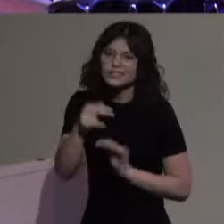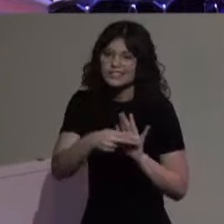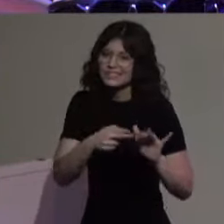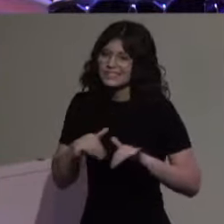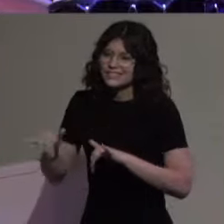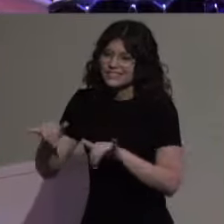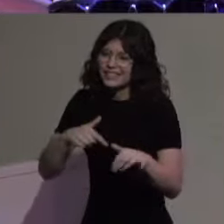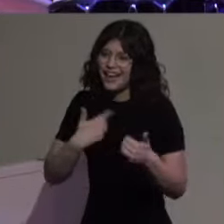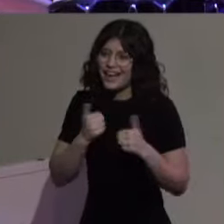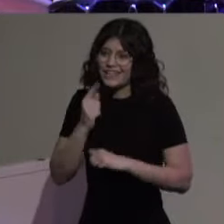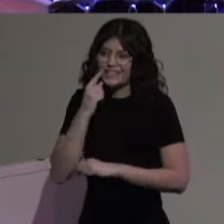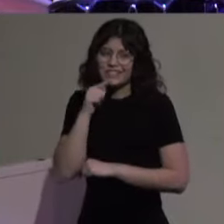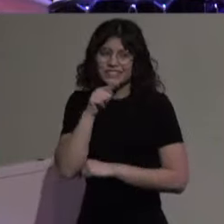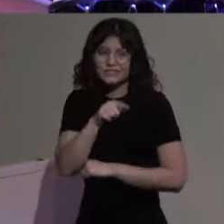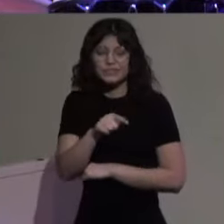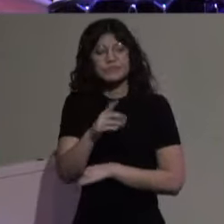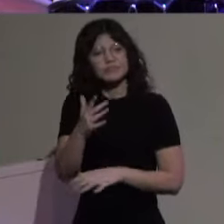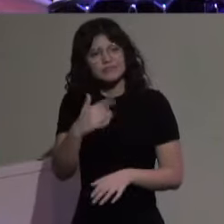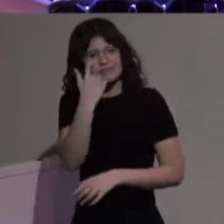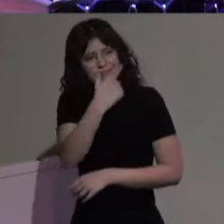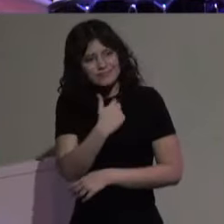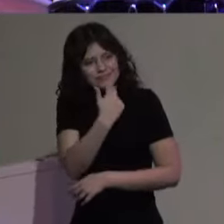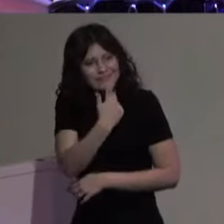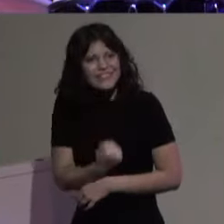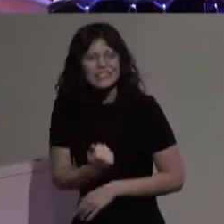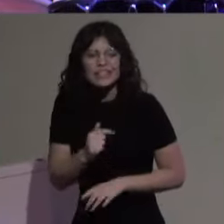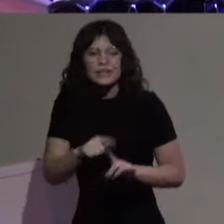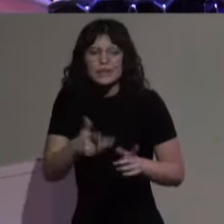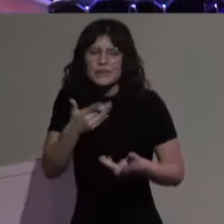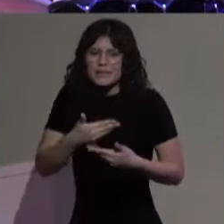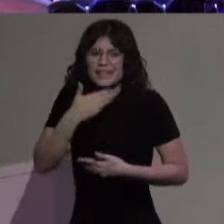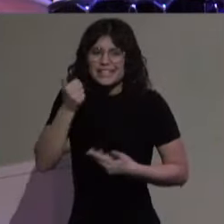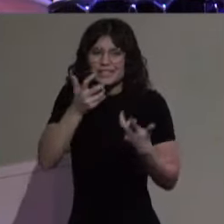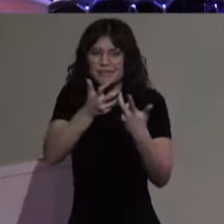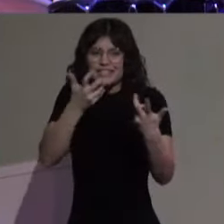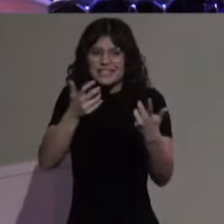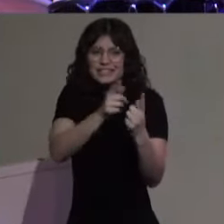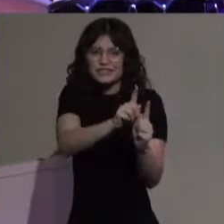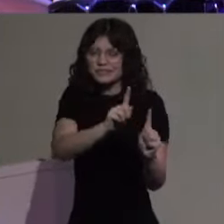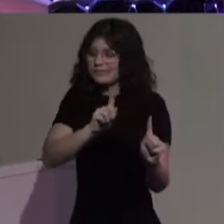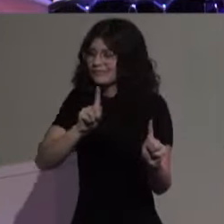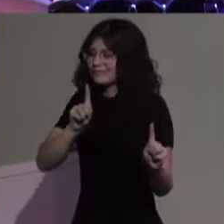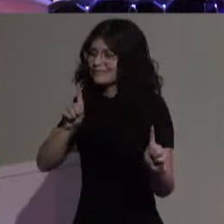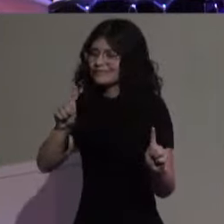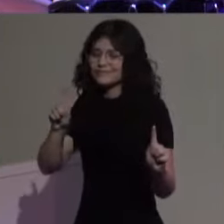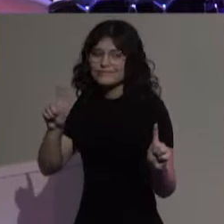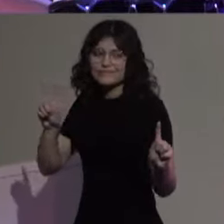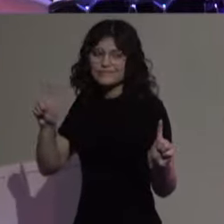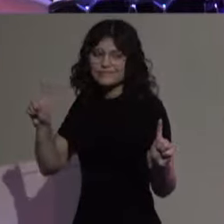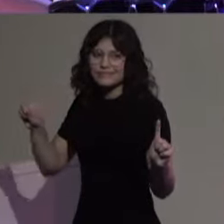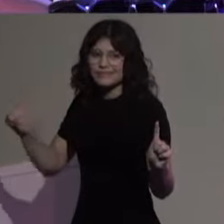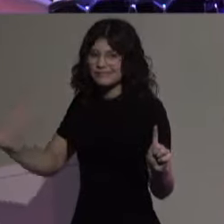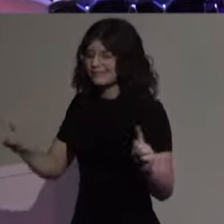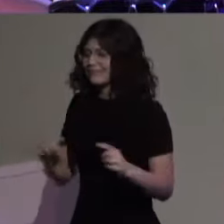silly cliche. I still think you're cute, but maybe it's better this way.